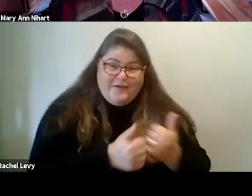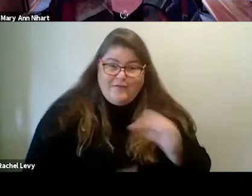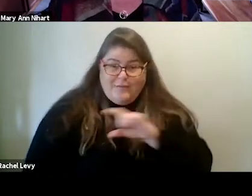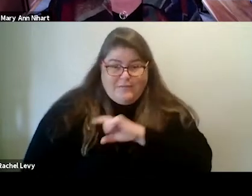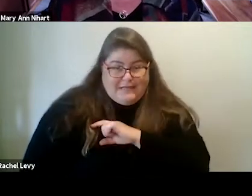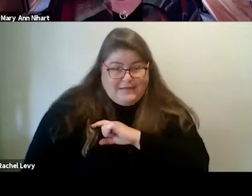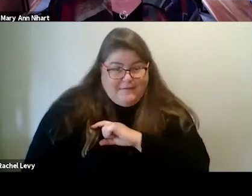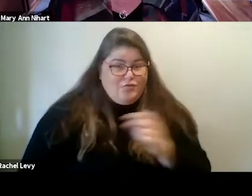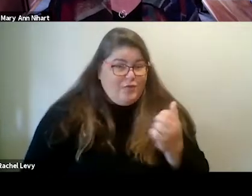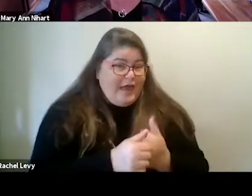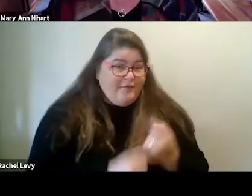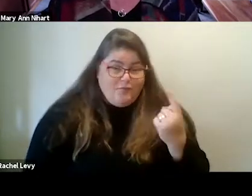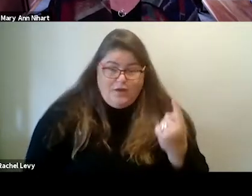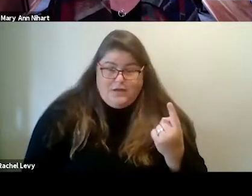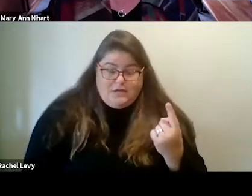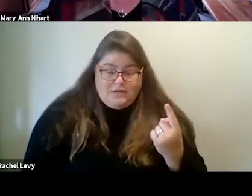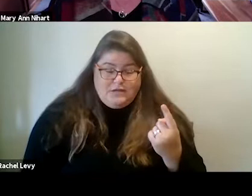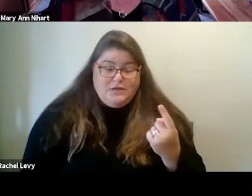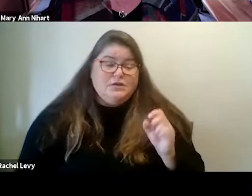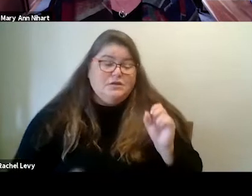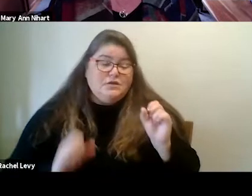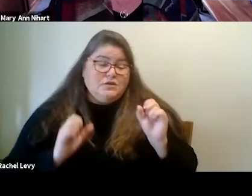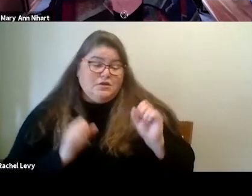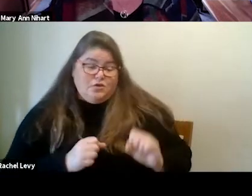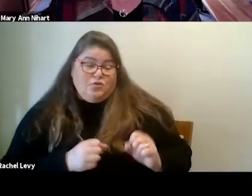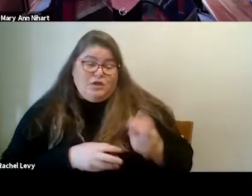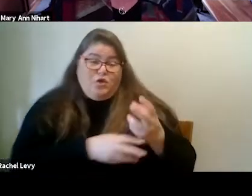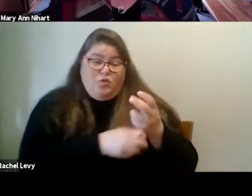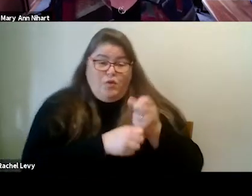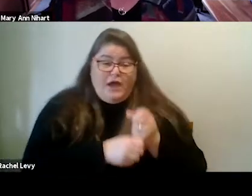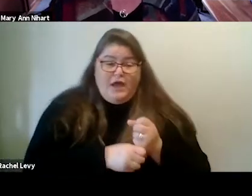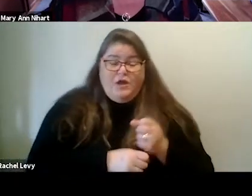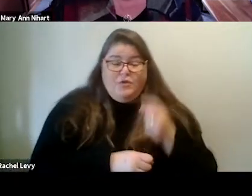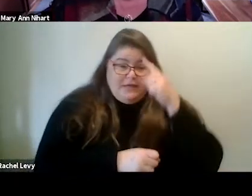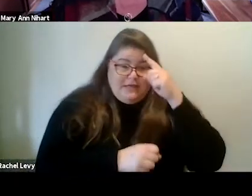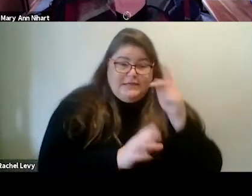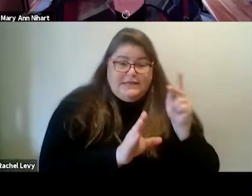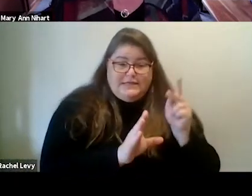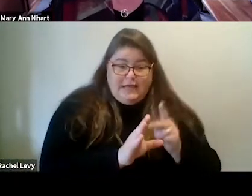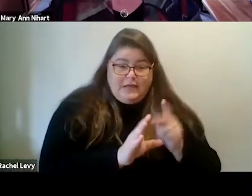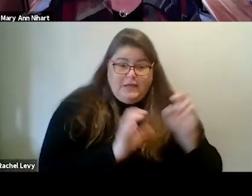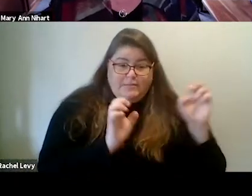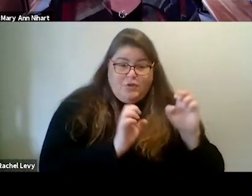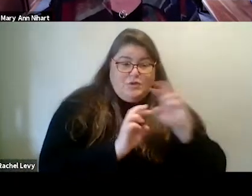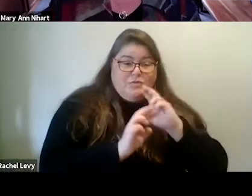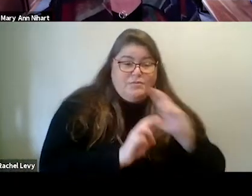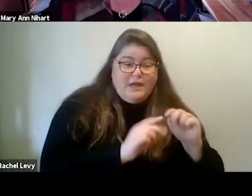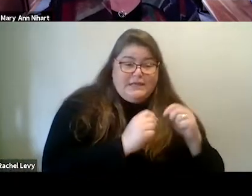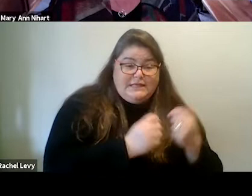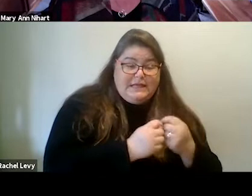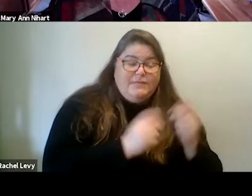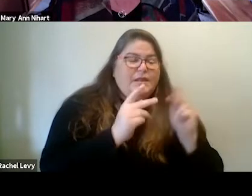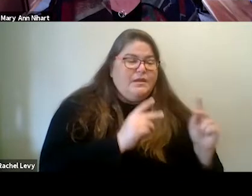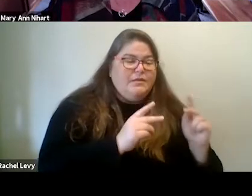We were able to acquire a psychological emergency response team, people that go out with